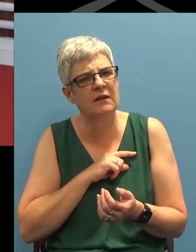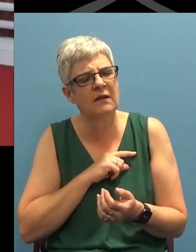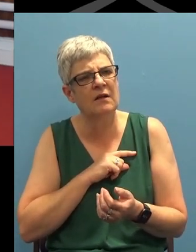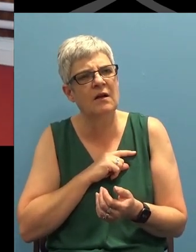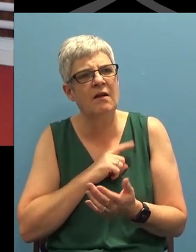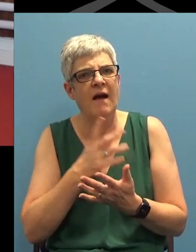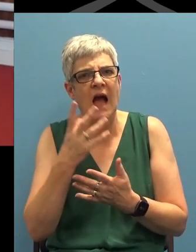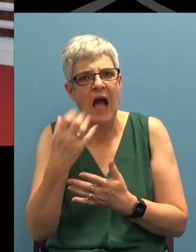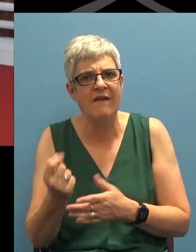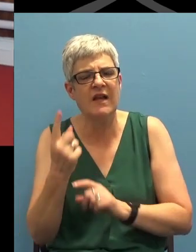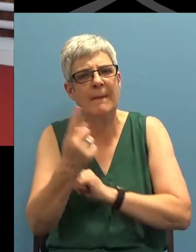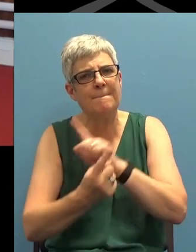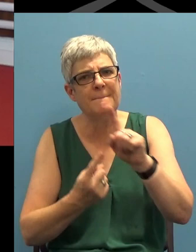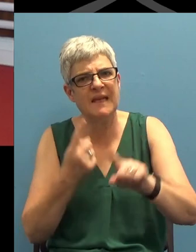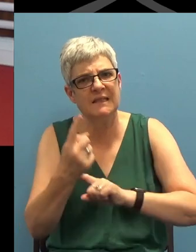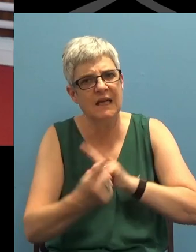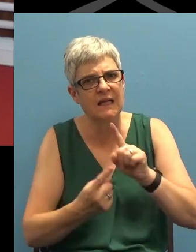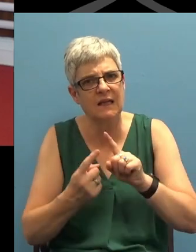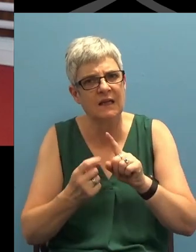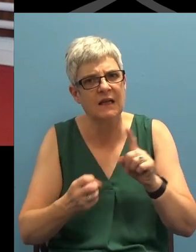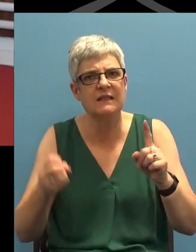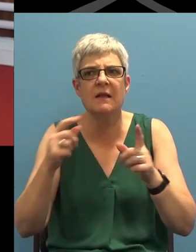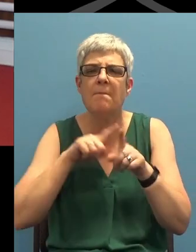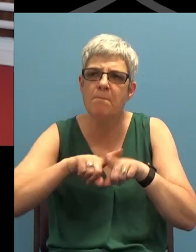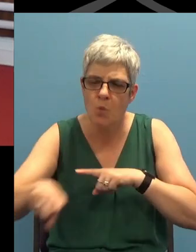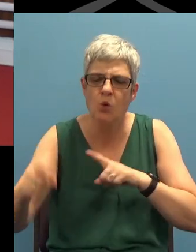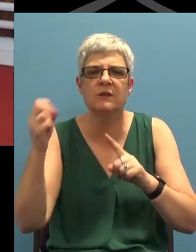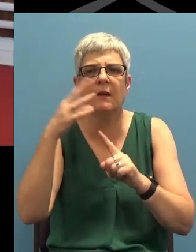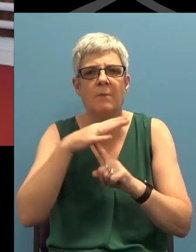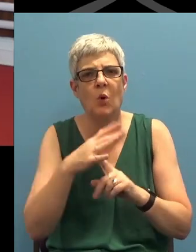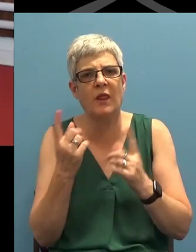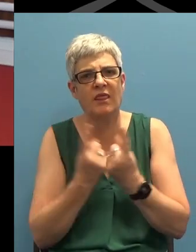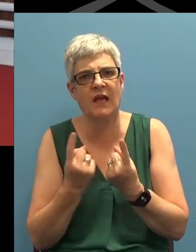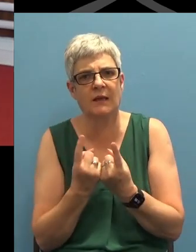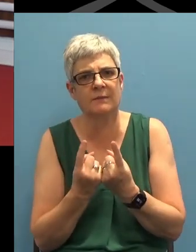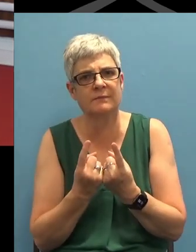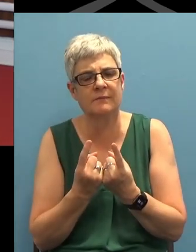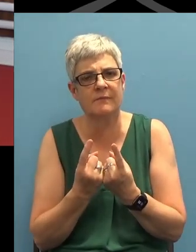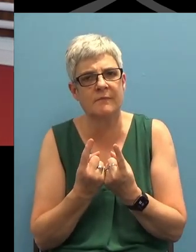that having our own meeting is the most important thing?